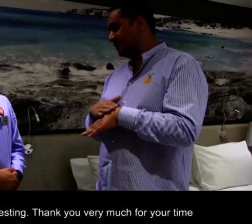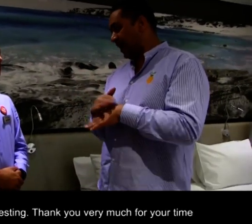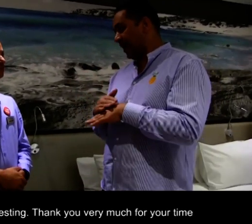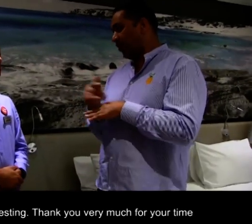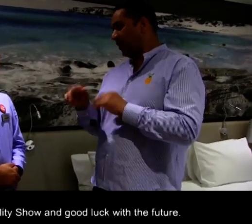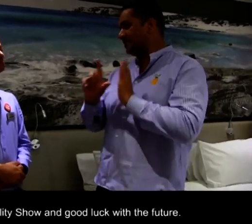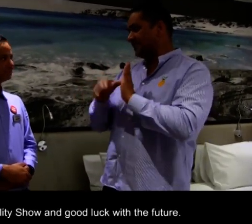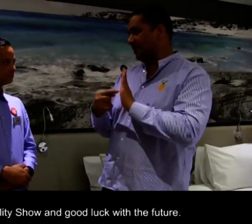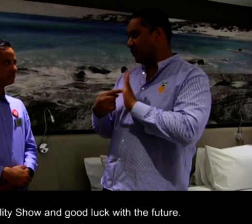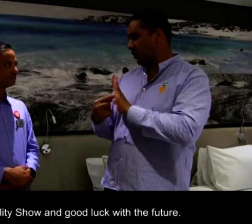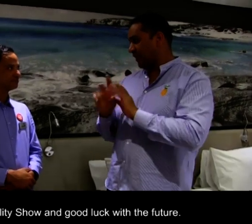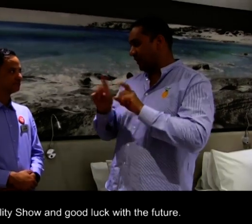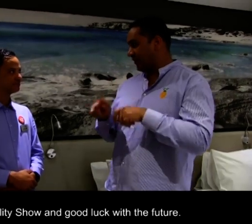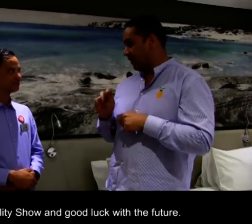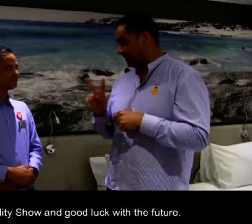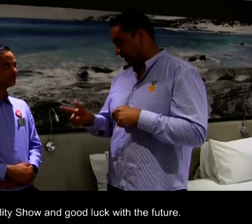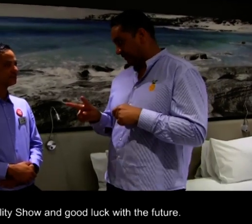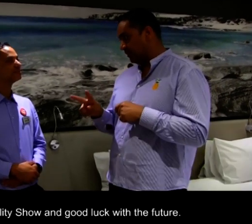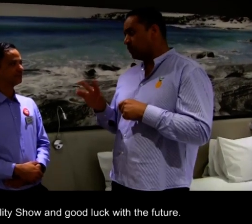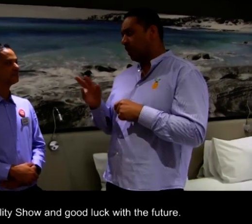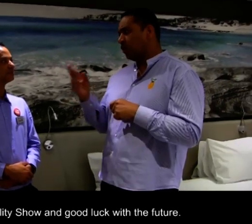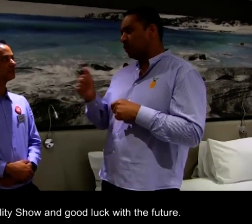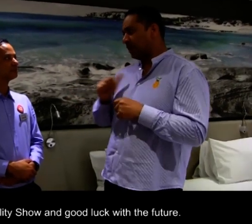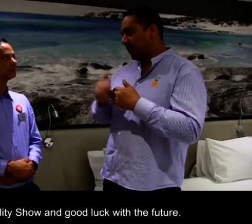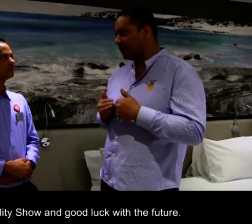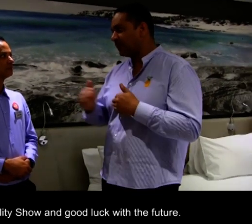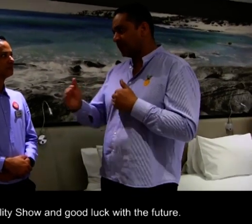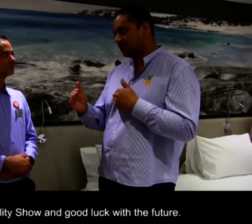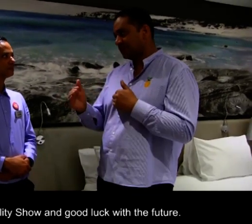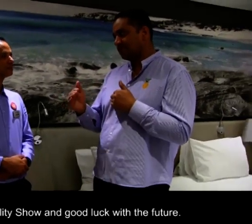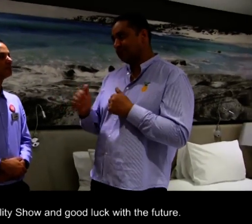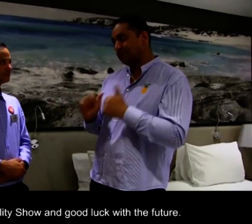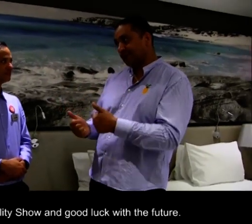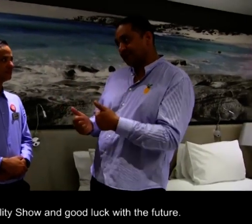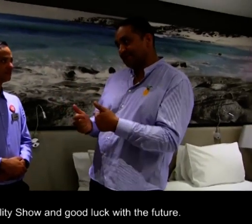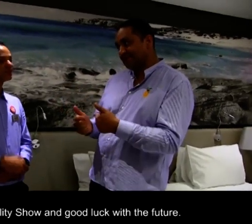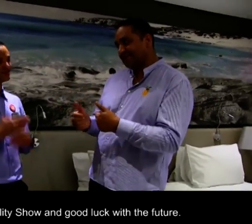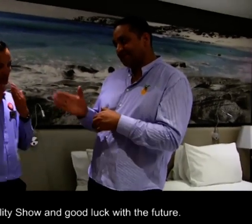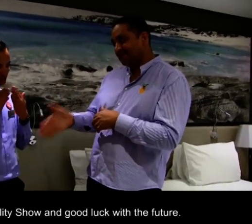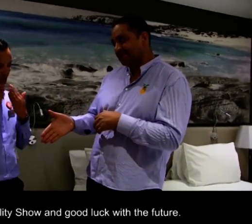Thank you very much for your time, Dustin, on the Disability Show, and good luck with the future.